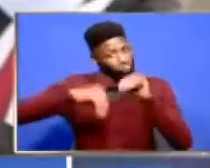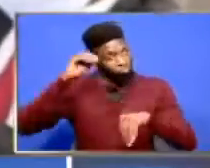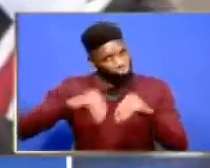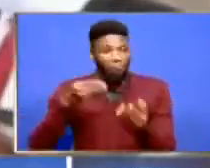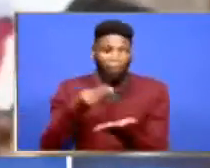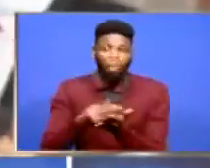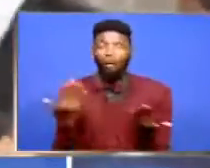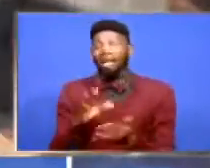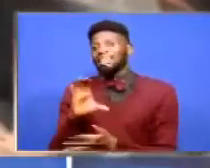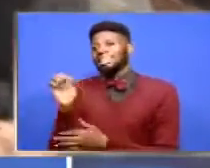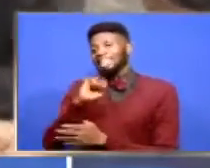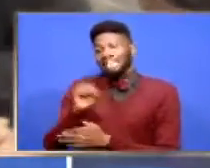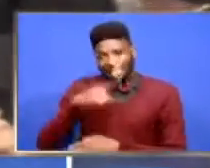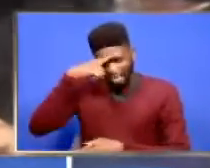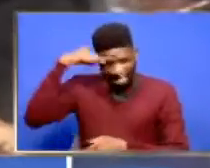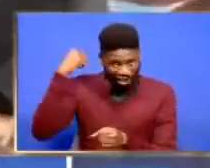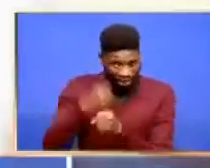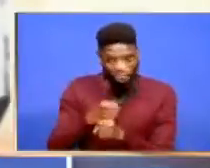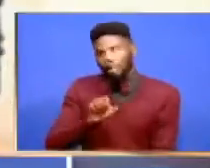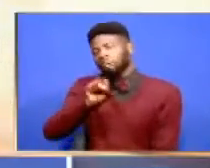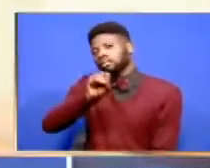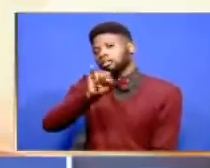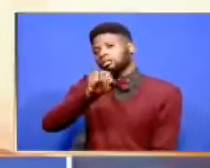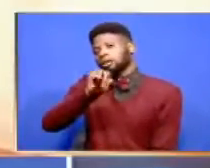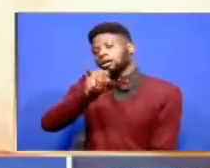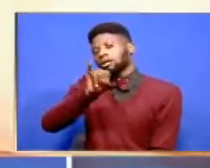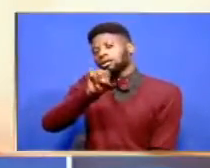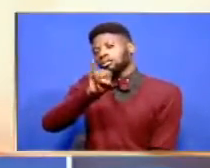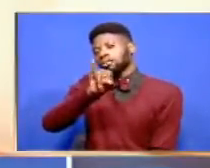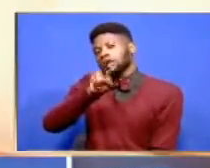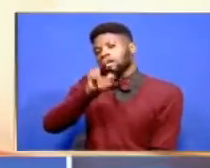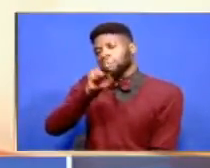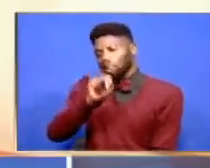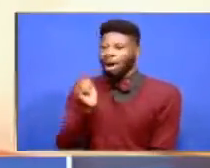CS Labour Simon Chelugui was the chief guest. Ben Chumba, reporting for Channel One News.